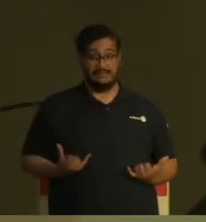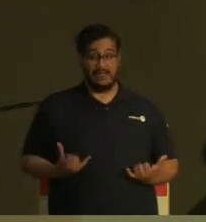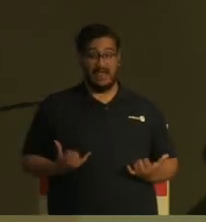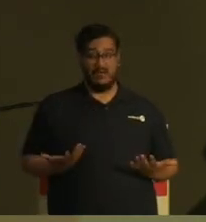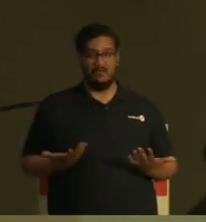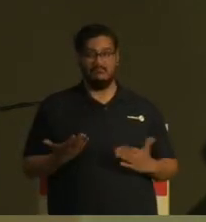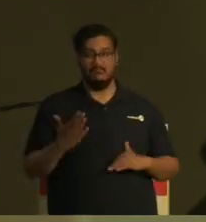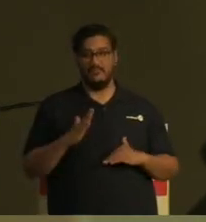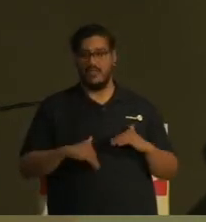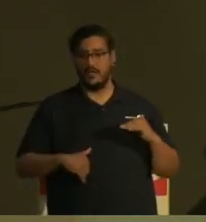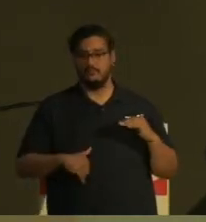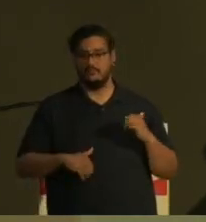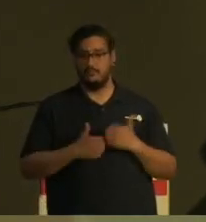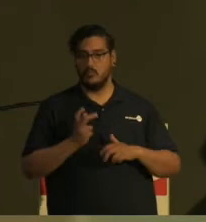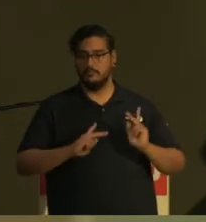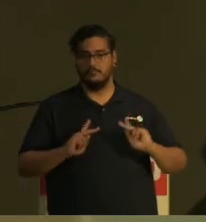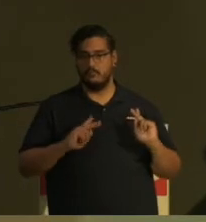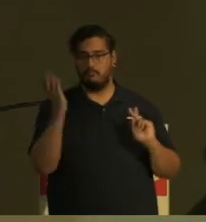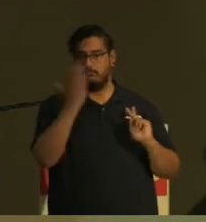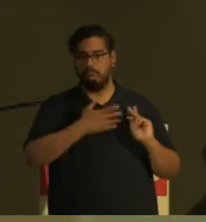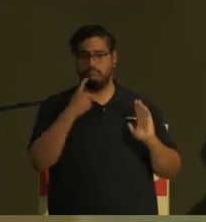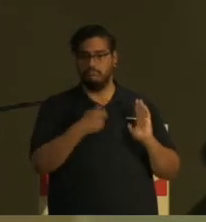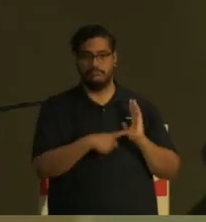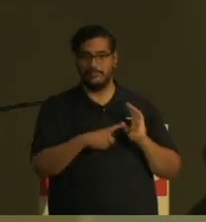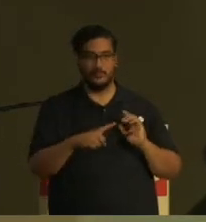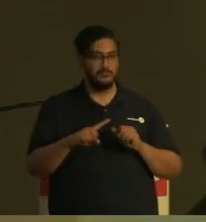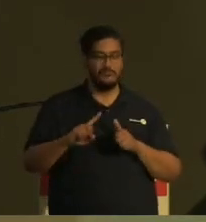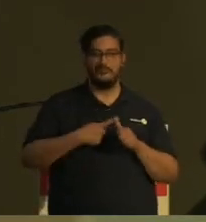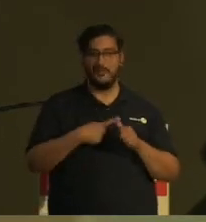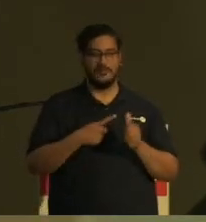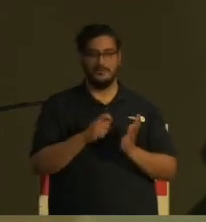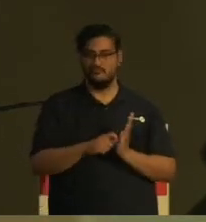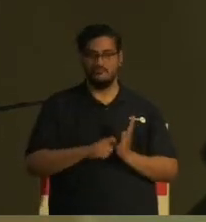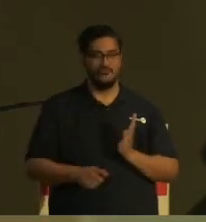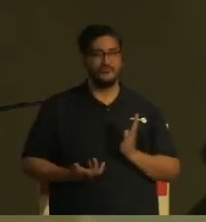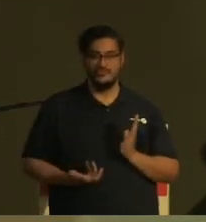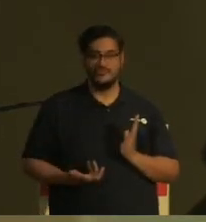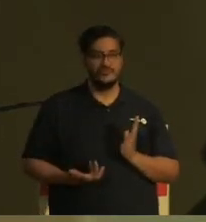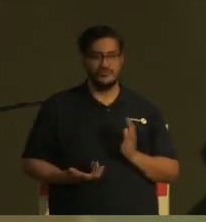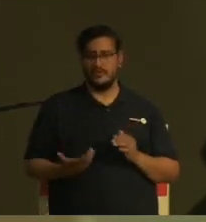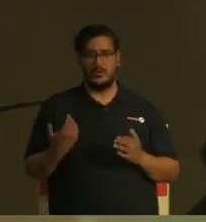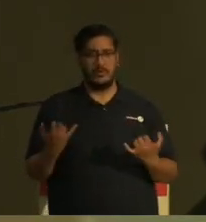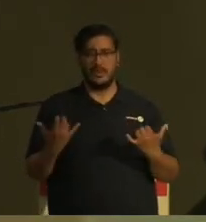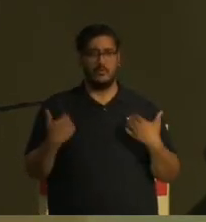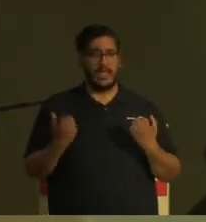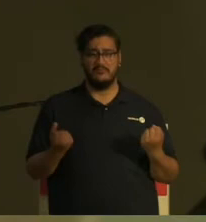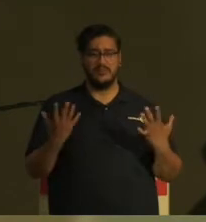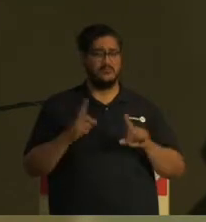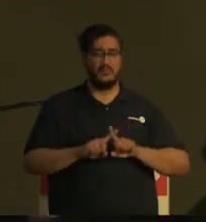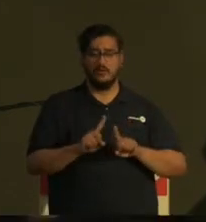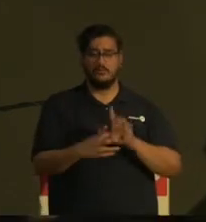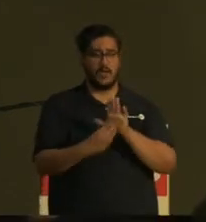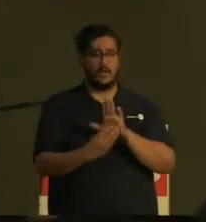than most anyone realized when it was first published or in its, you know, hundreds of reincarnations across Latin America and the